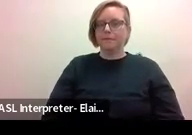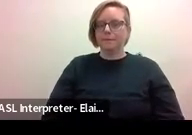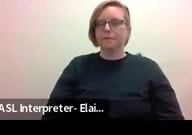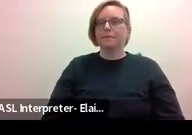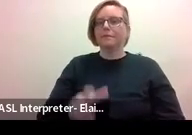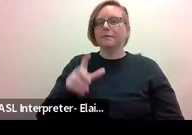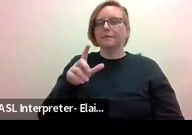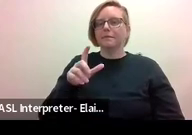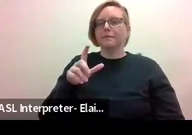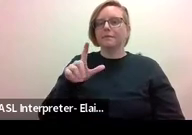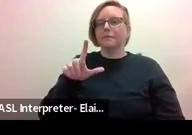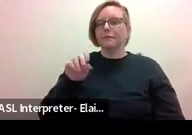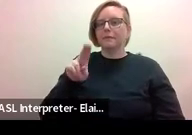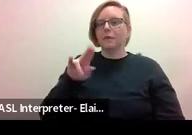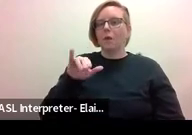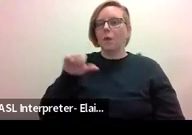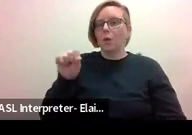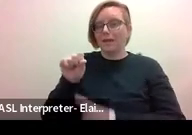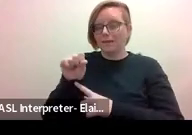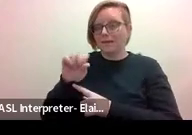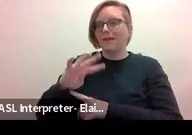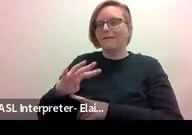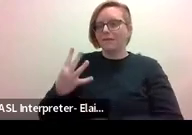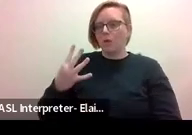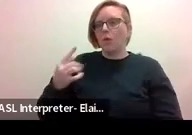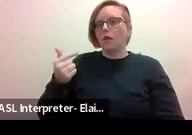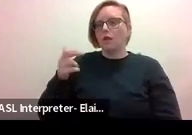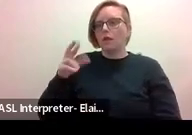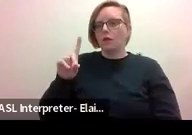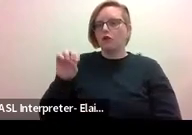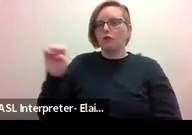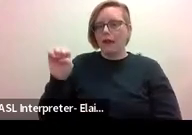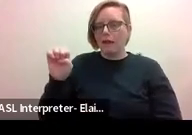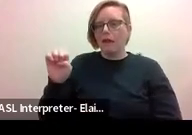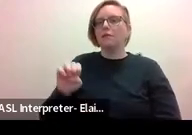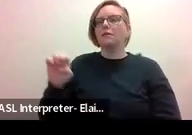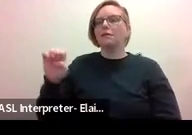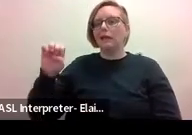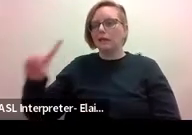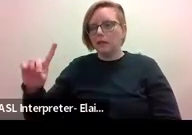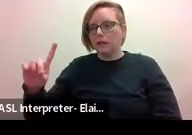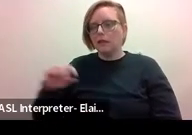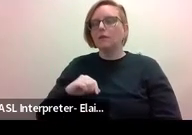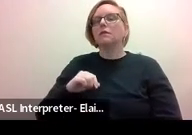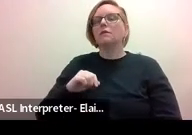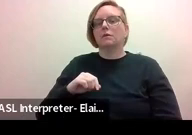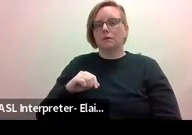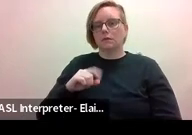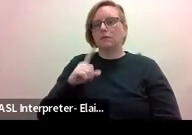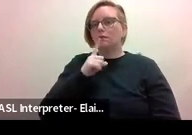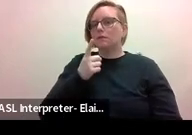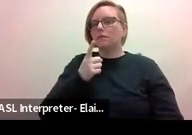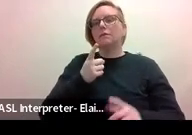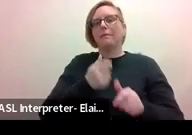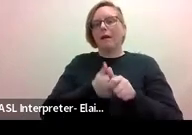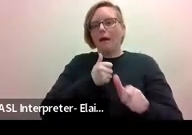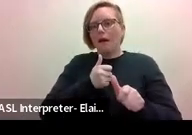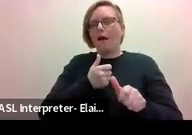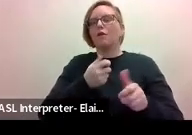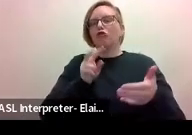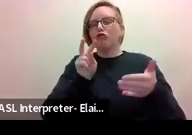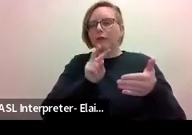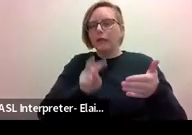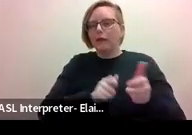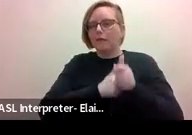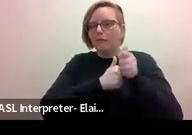Lewis, fourth grade, ED. He has deficits in his ability to read and follow a schedule, and this impacts